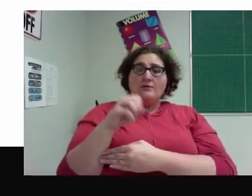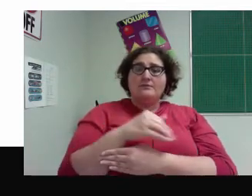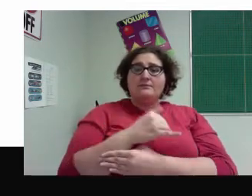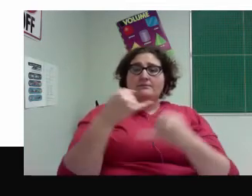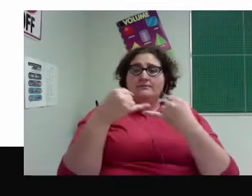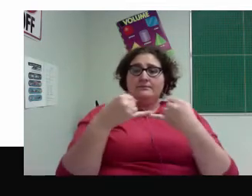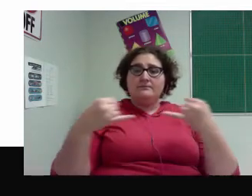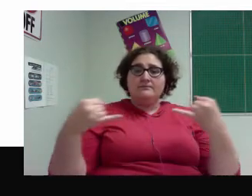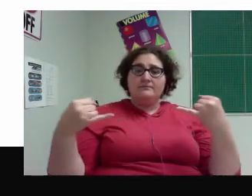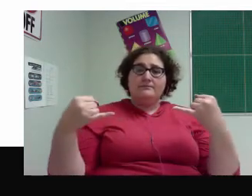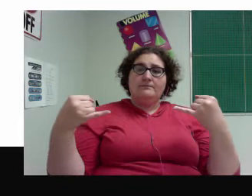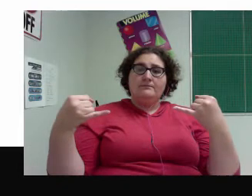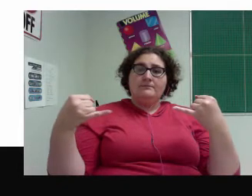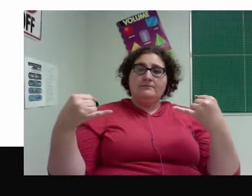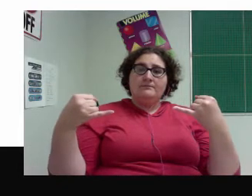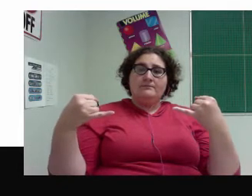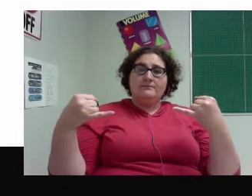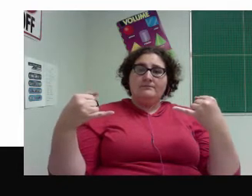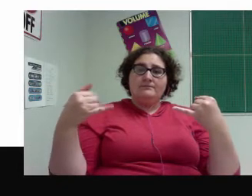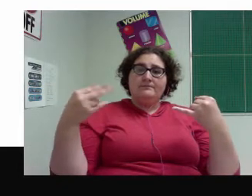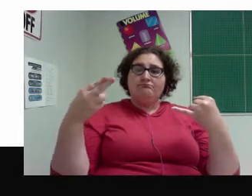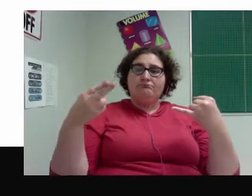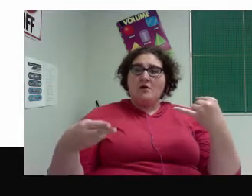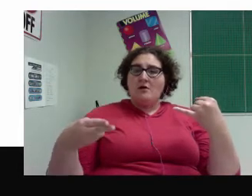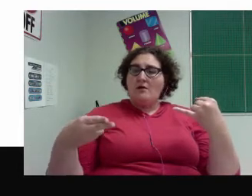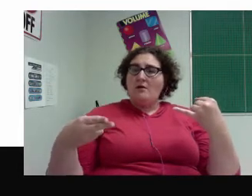call this line N,